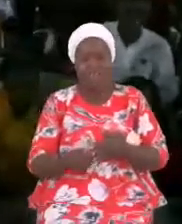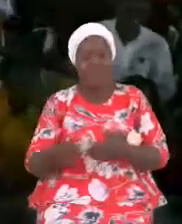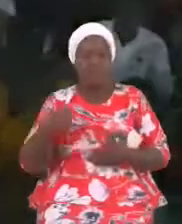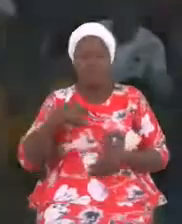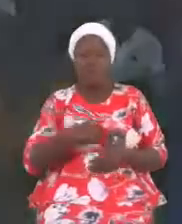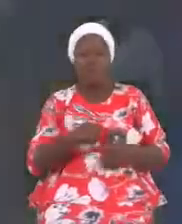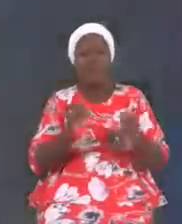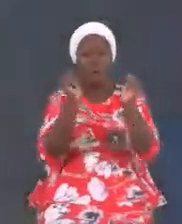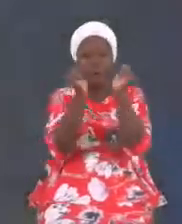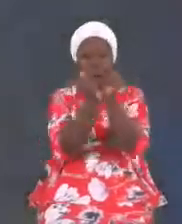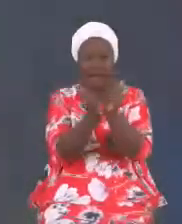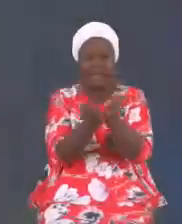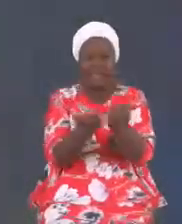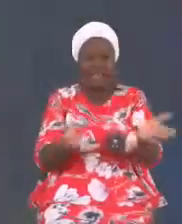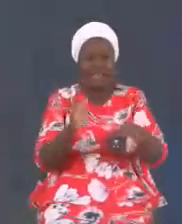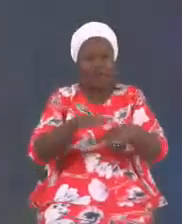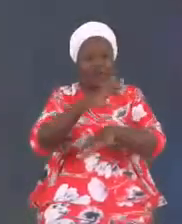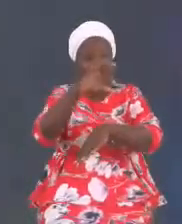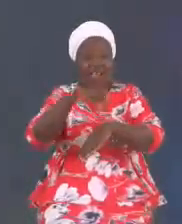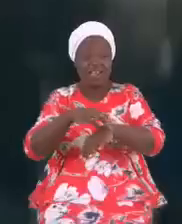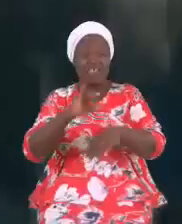is bound in heaven.